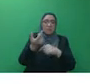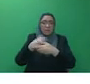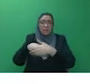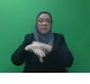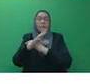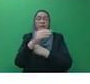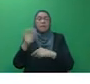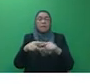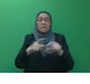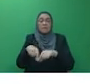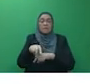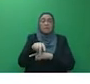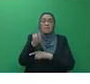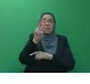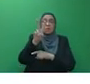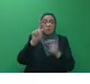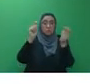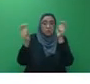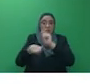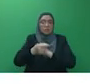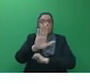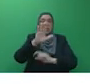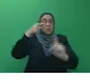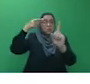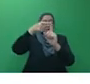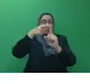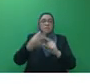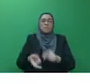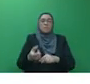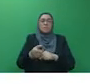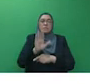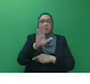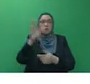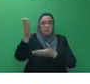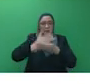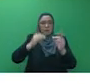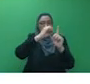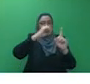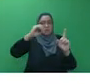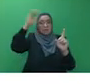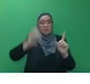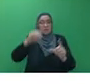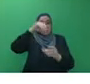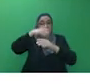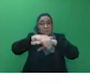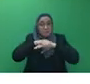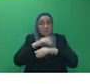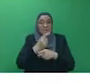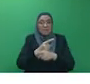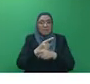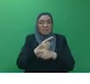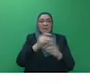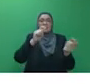in so that's one and two is uh you change your target your media used to be almost 100 in english if not